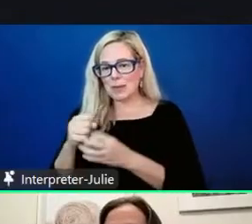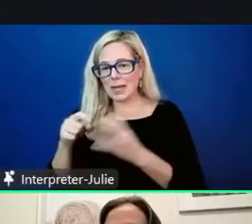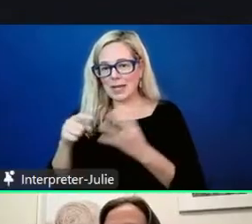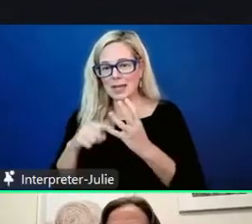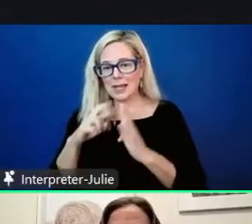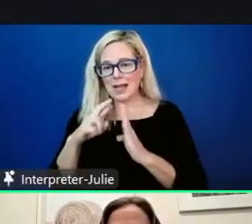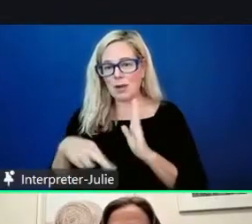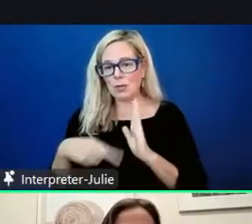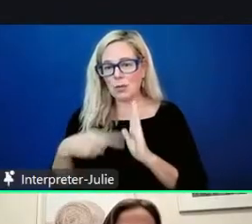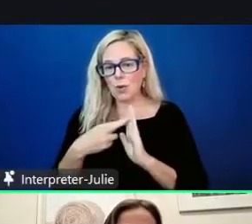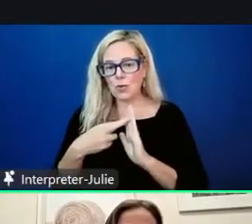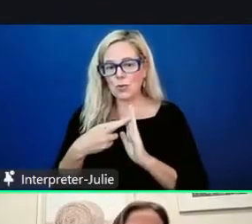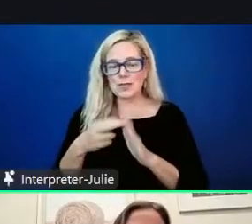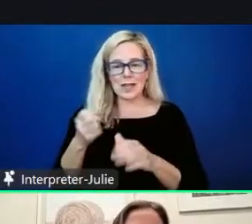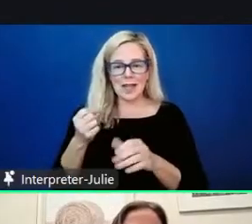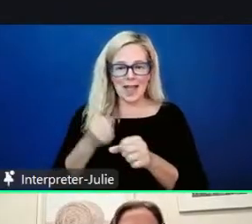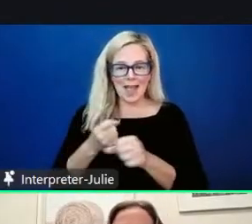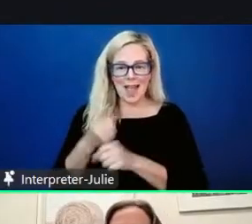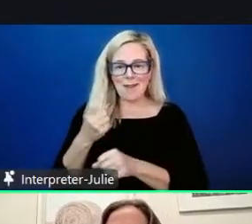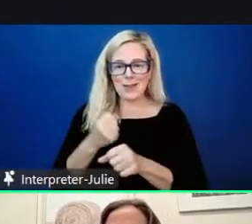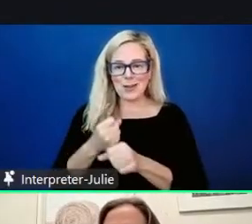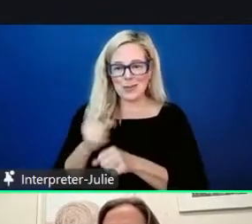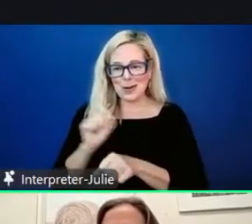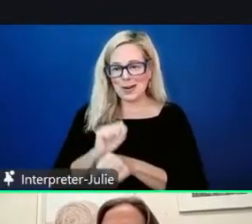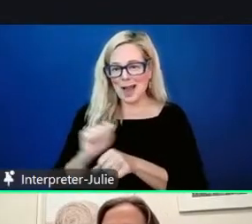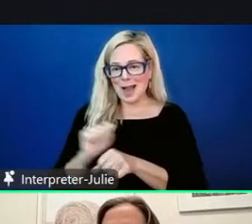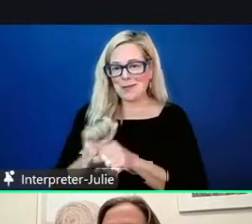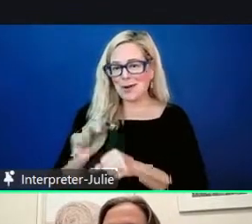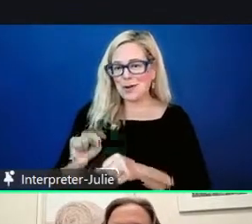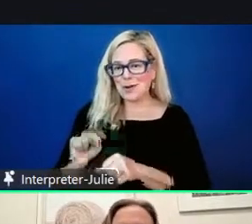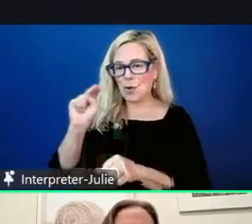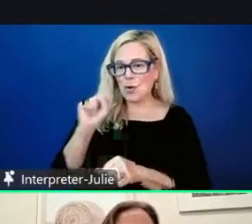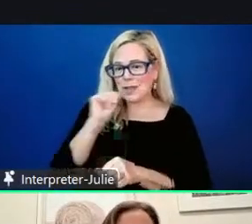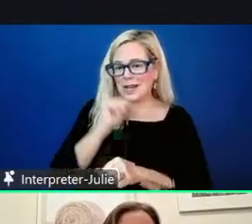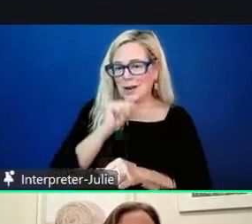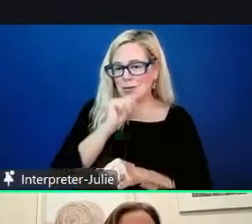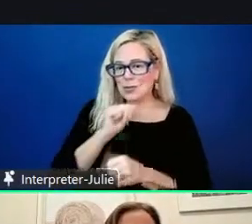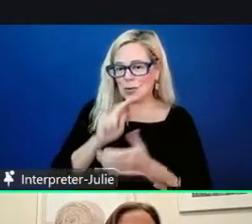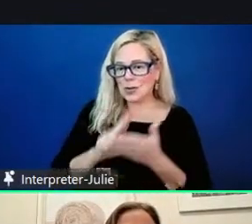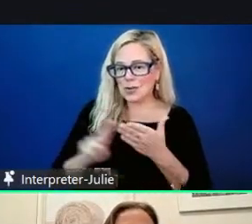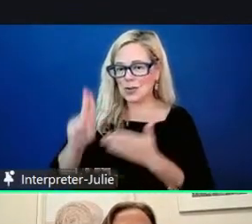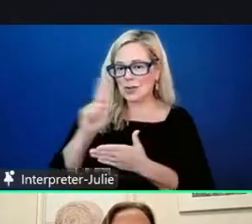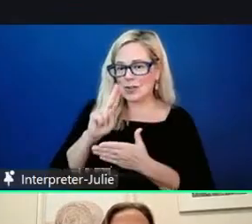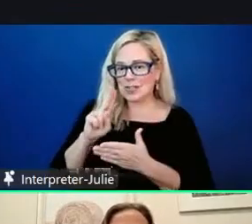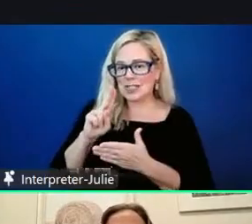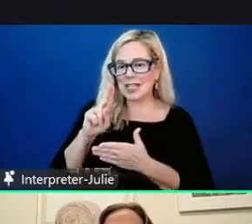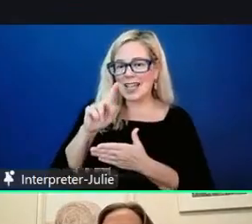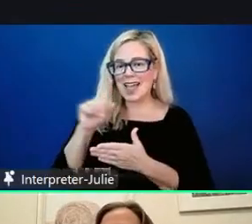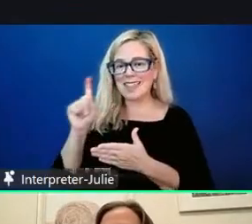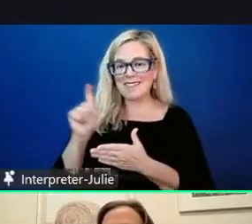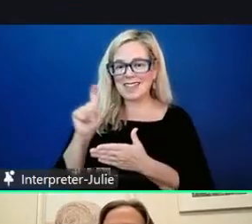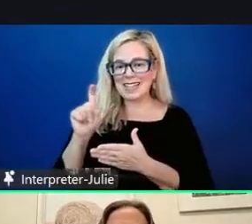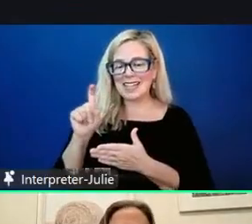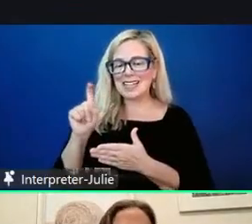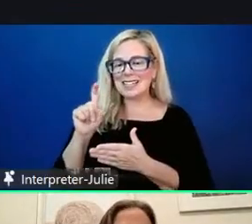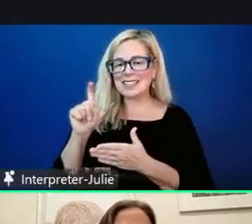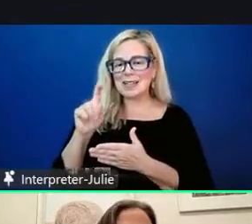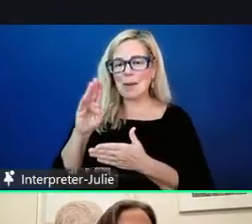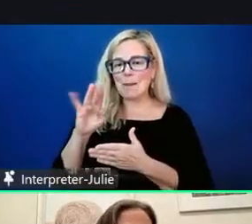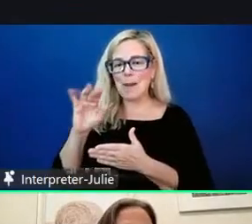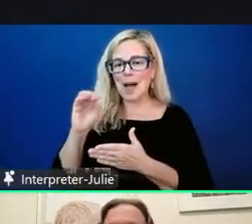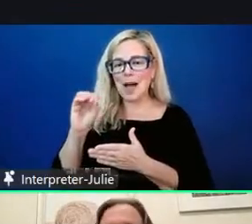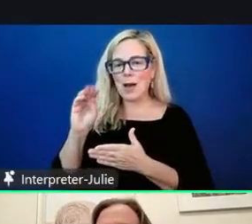Every year where I work at Northern Arizona University at the Phoenix Biomed campus, many programs come together